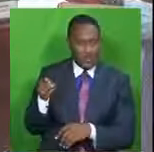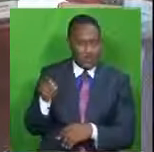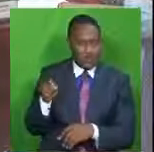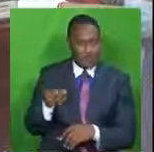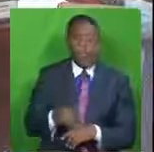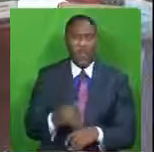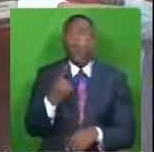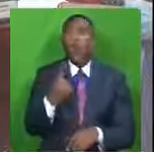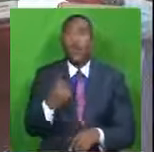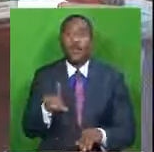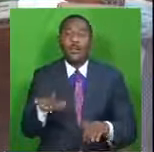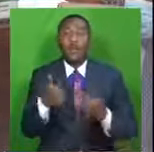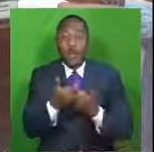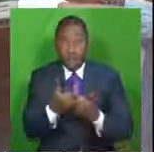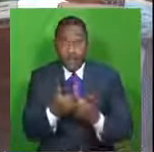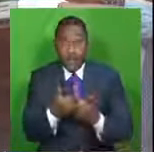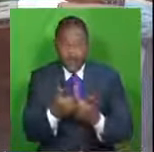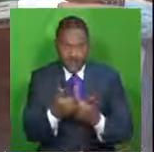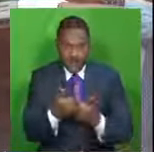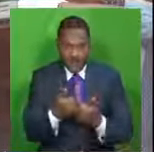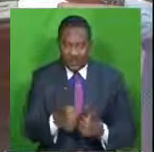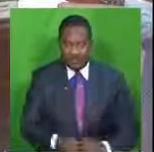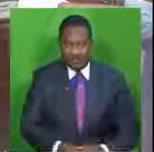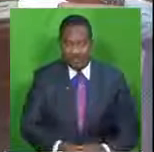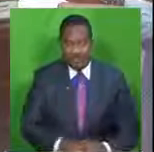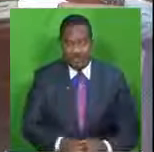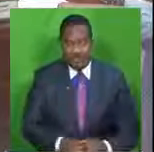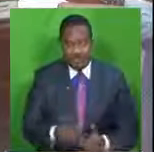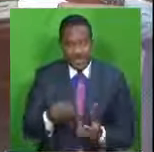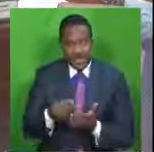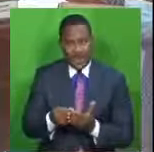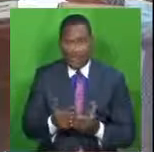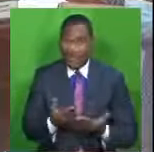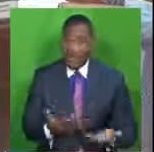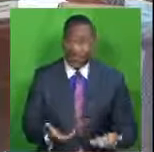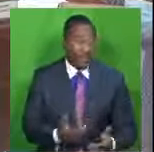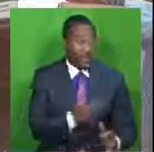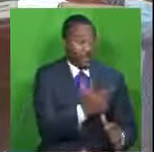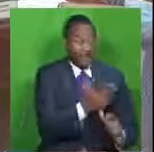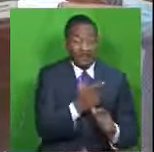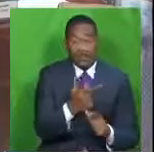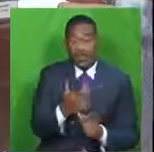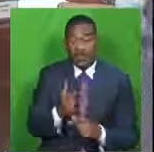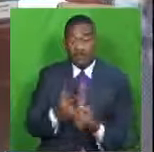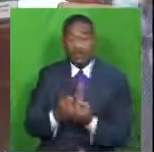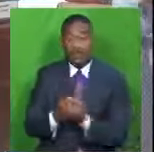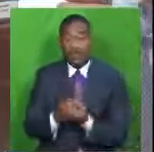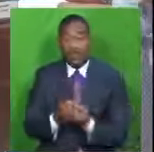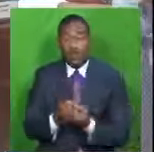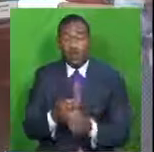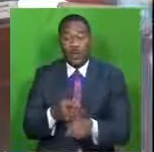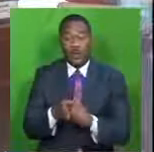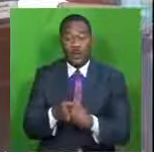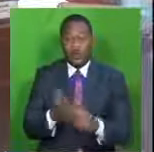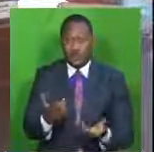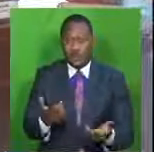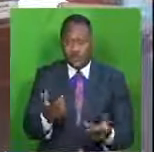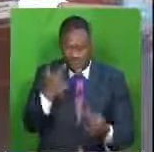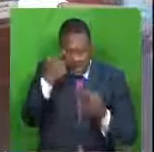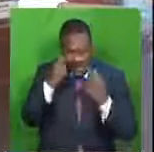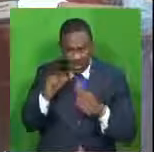match, just 1 weekend, we go borrowing because nothing comes from the Ghana